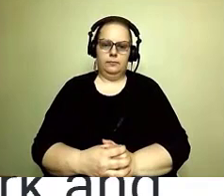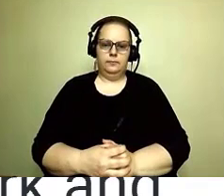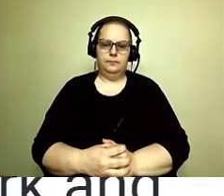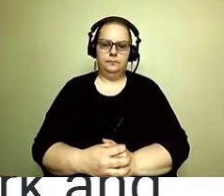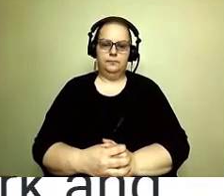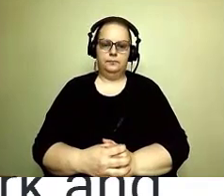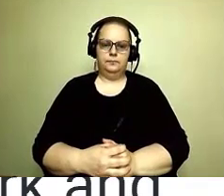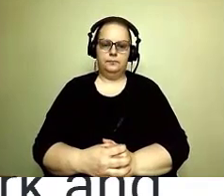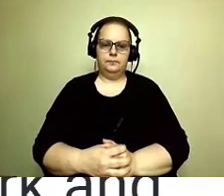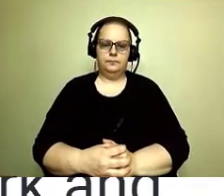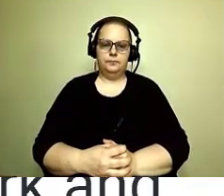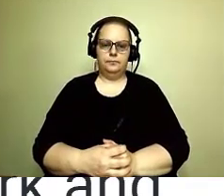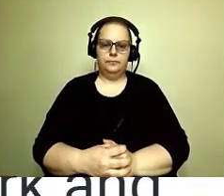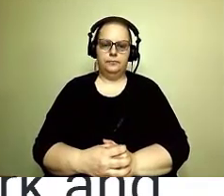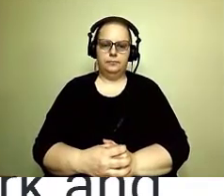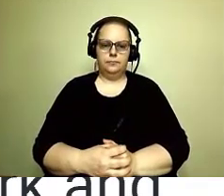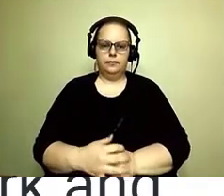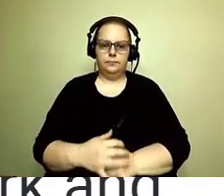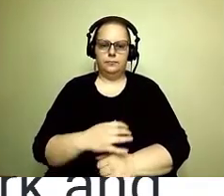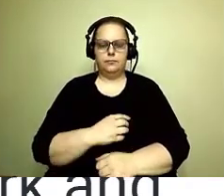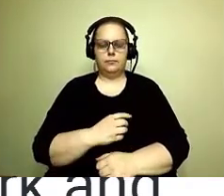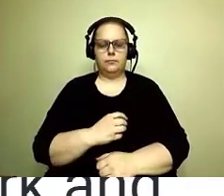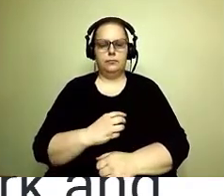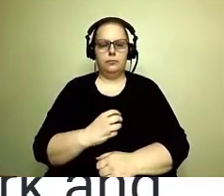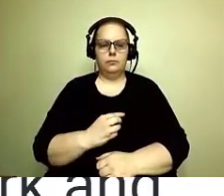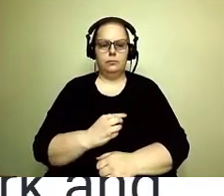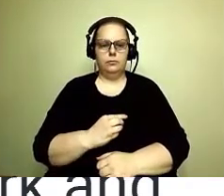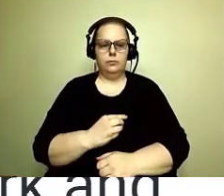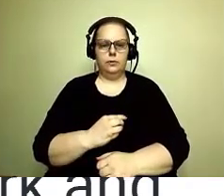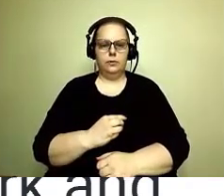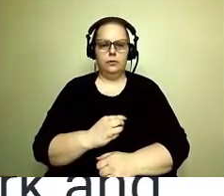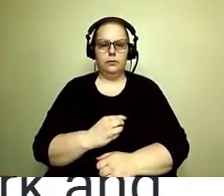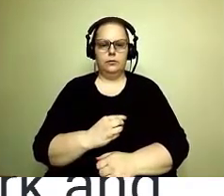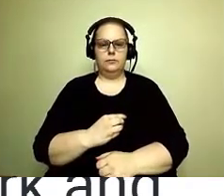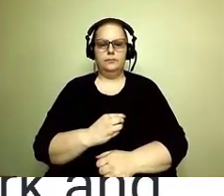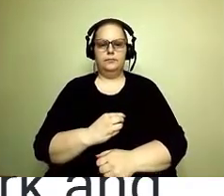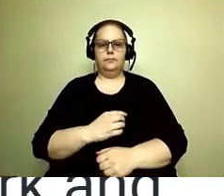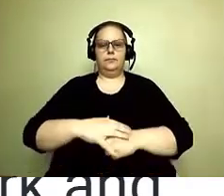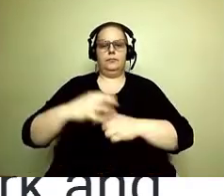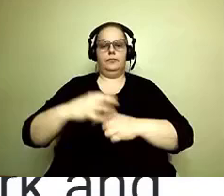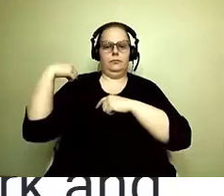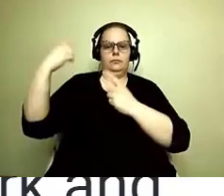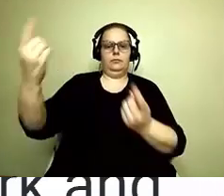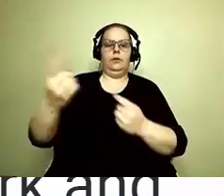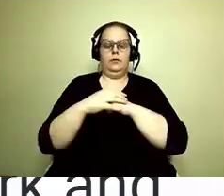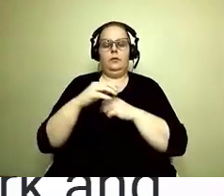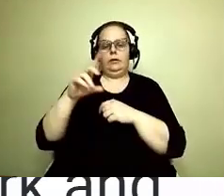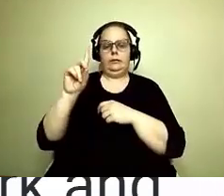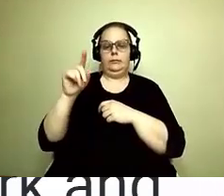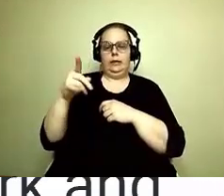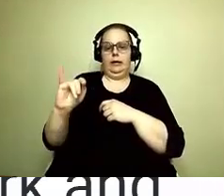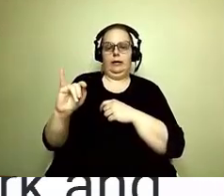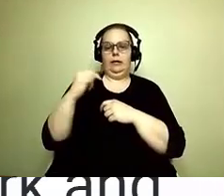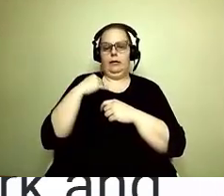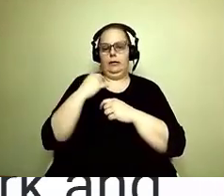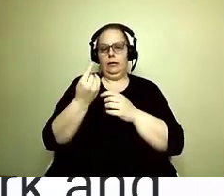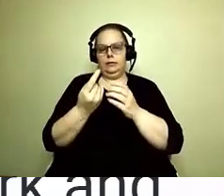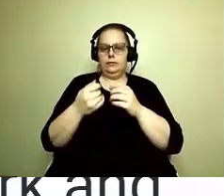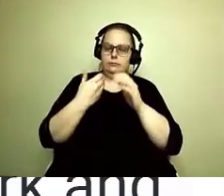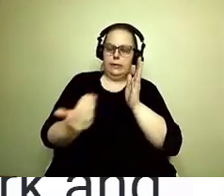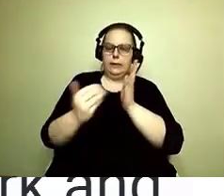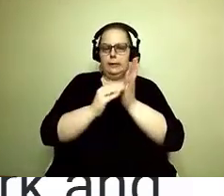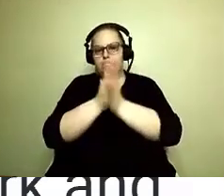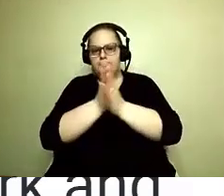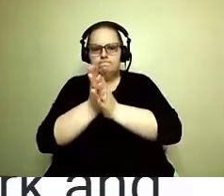So over the last 7 years, Wisconsin DPI has had a renewed focus on educational equity for students with